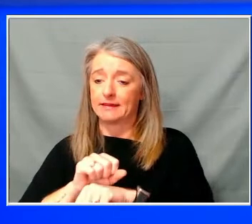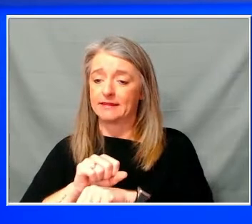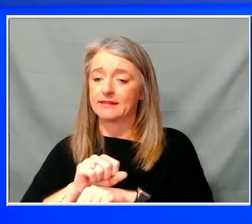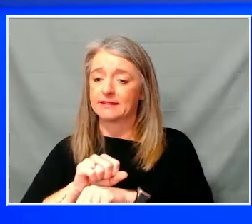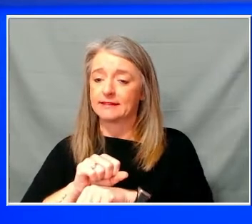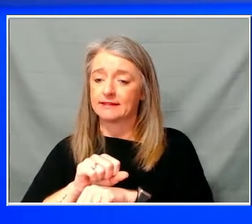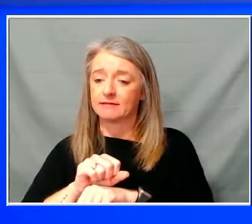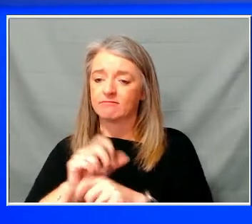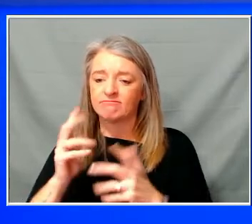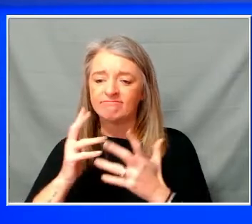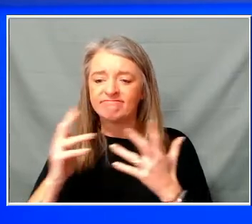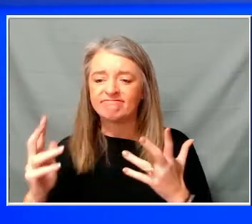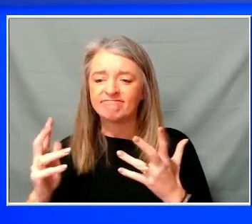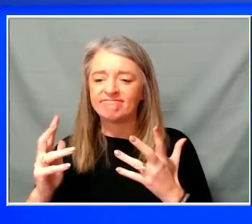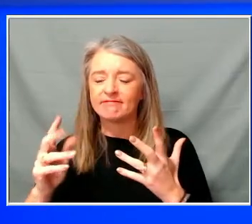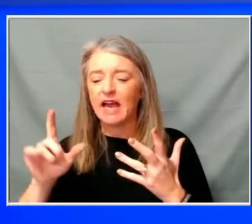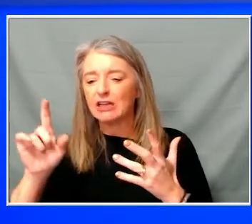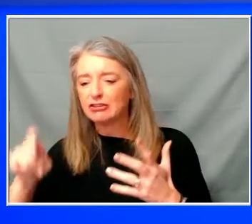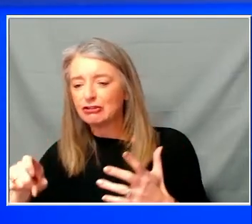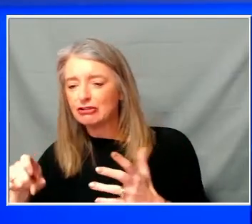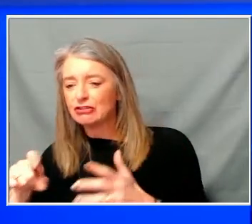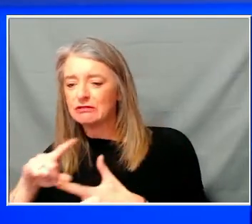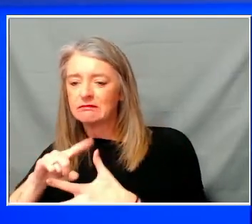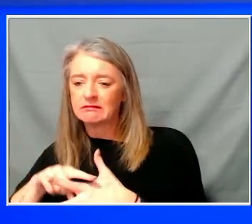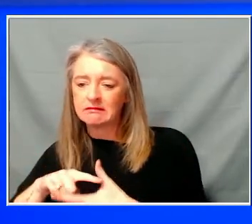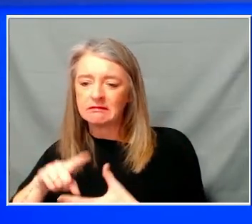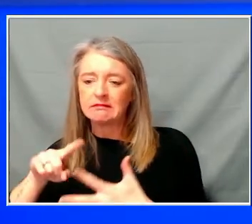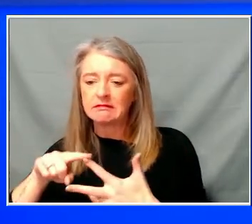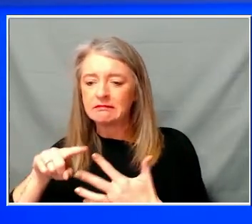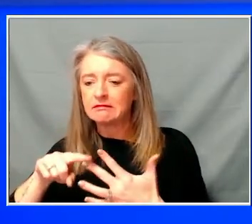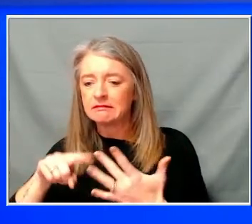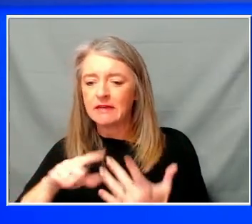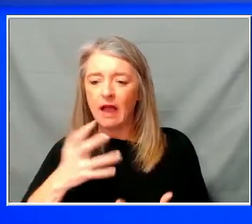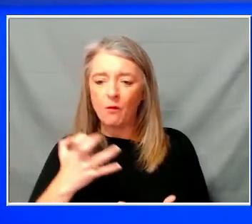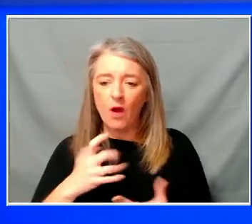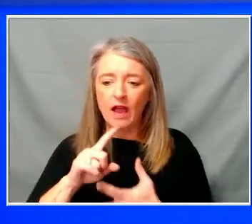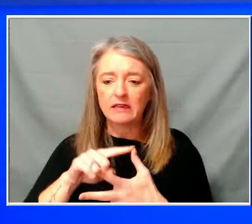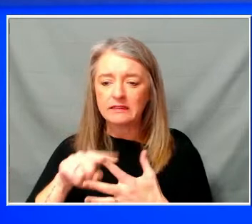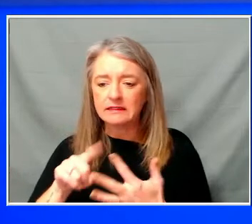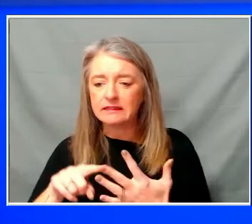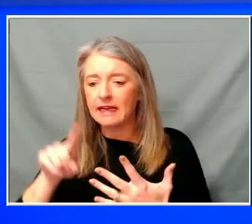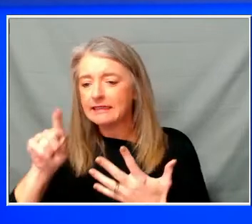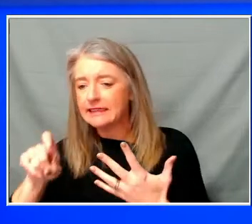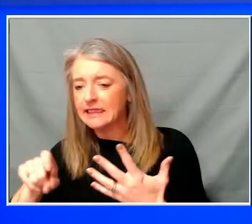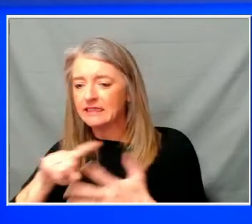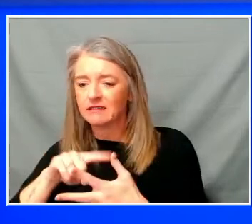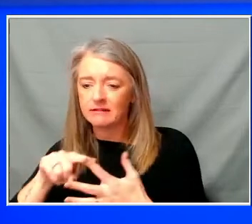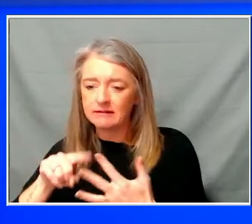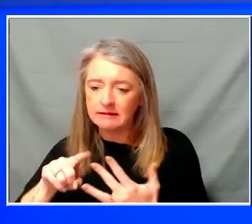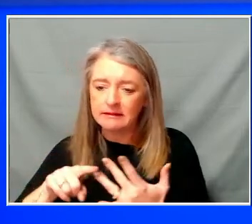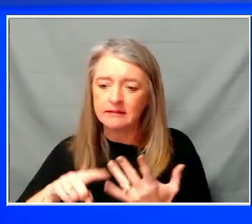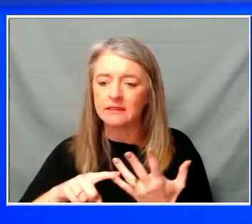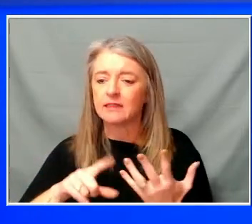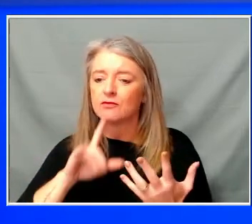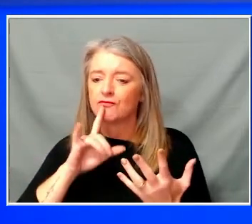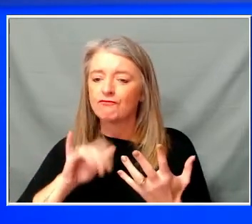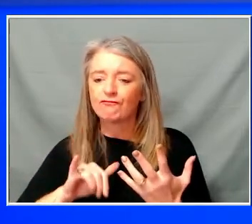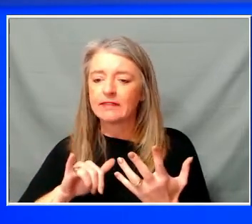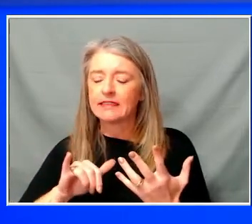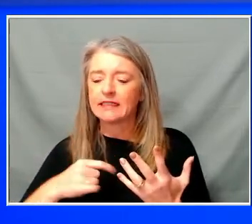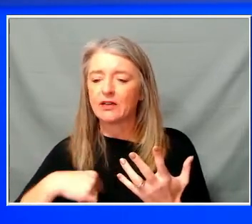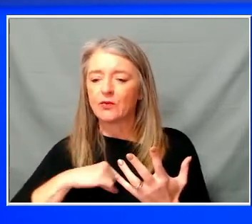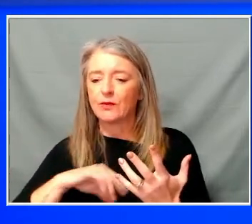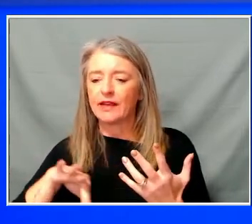there's a lot of, I should do this, I want to do that, I wish I did, I need to do that. And it's really the thing that we find